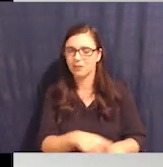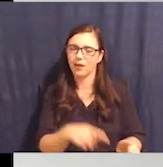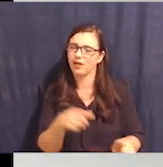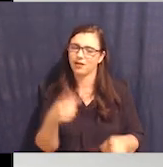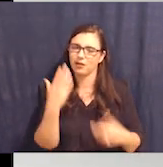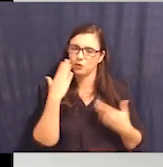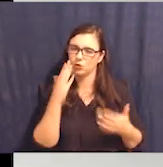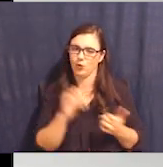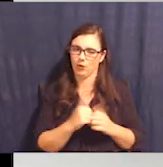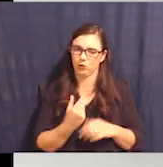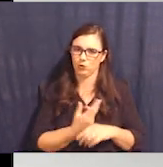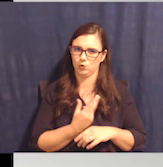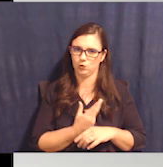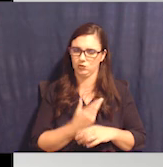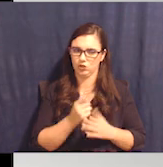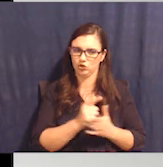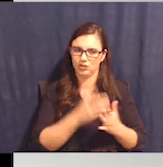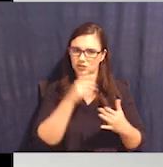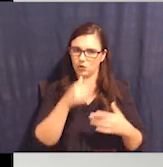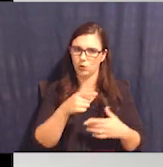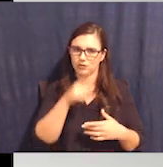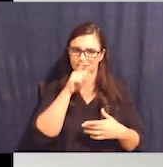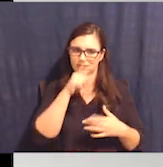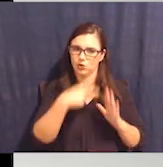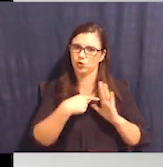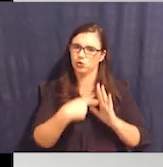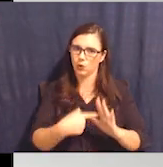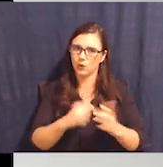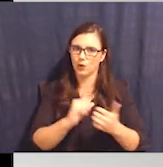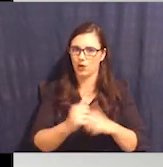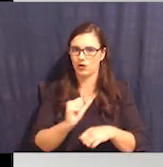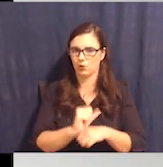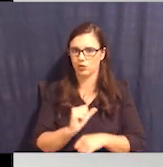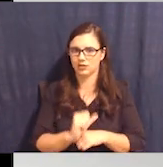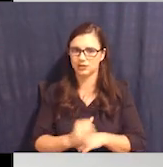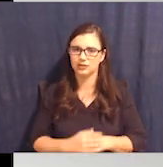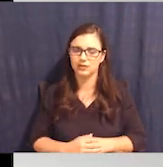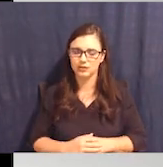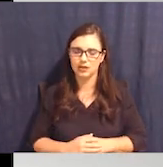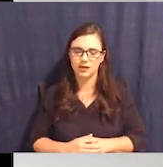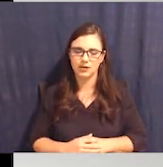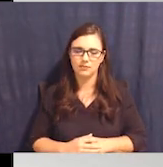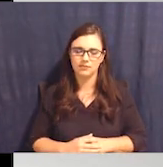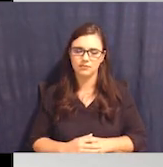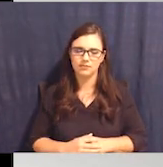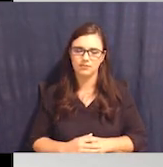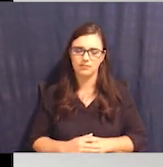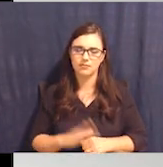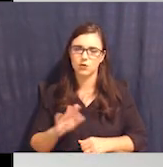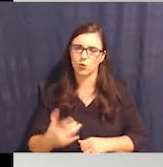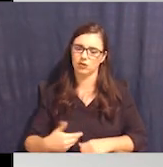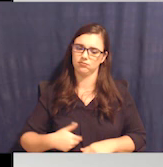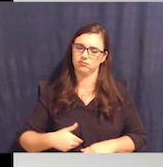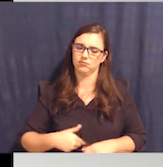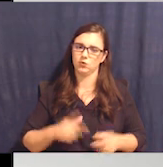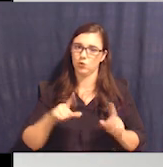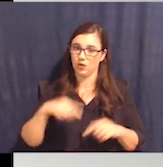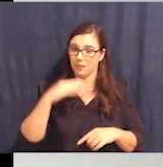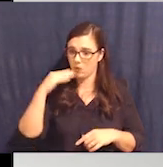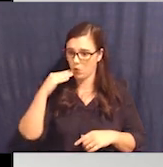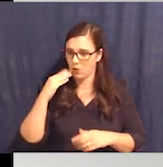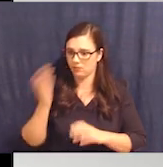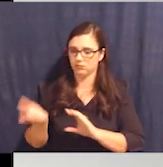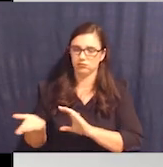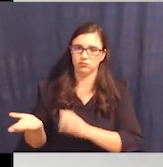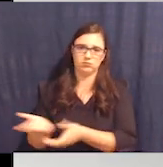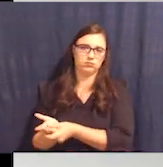But then you don't know how to use it. The attorneys don't really show you how this works. Your inclination is to